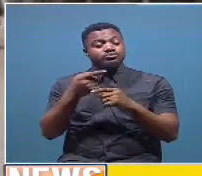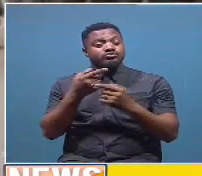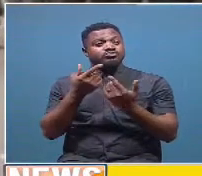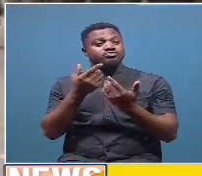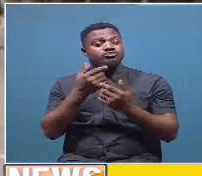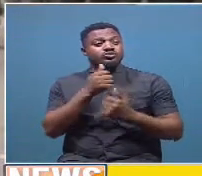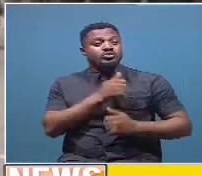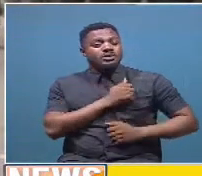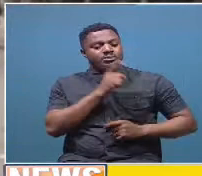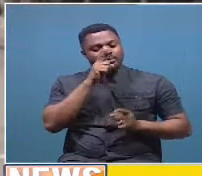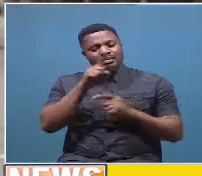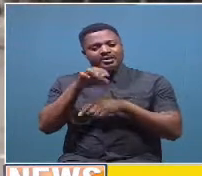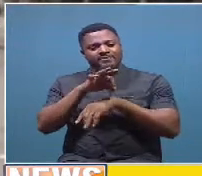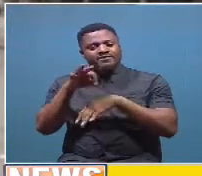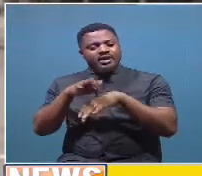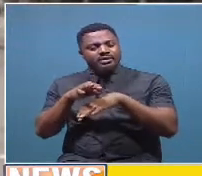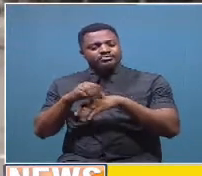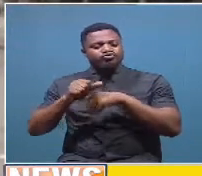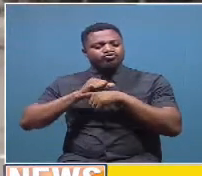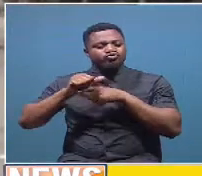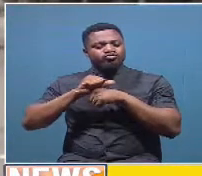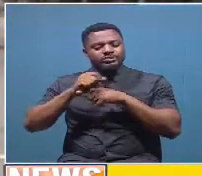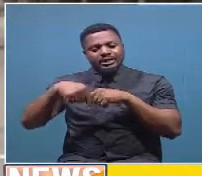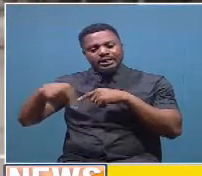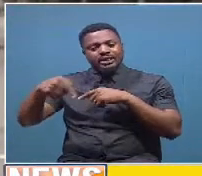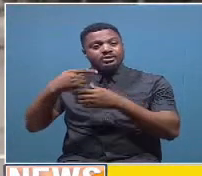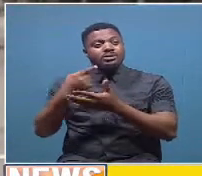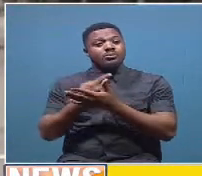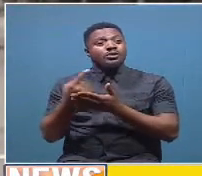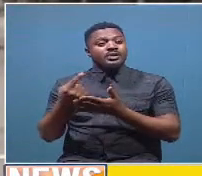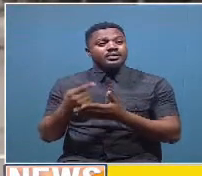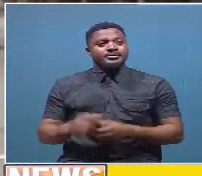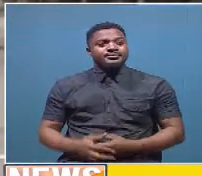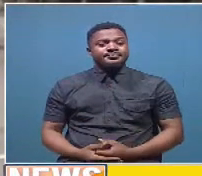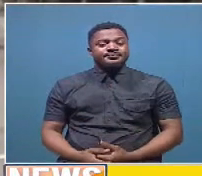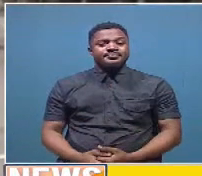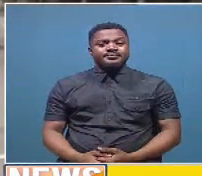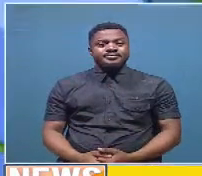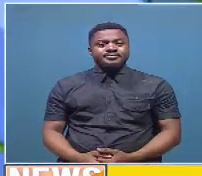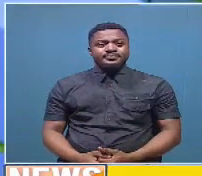move to the field for some drills later in the week.